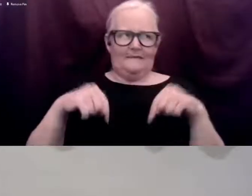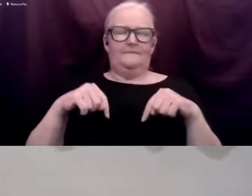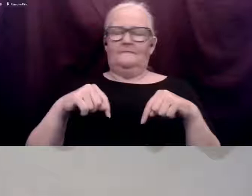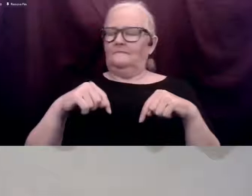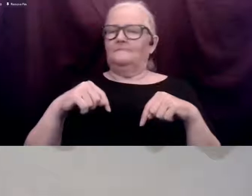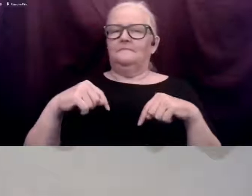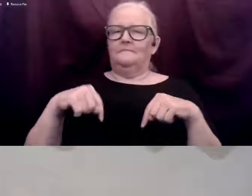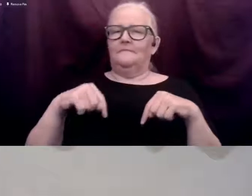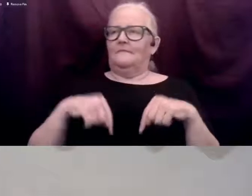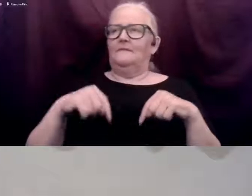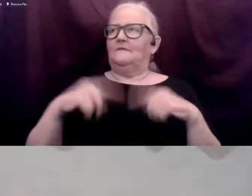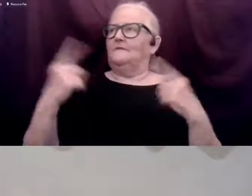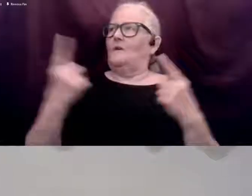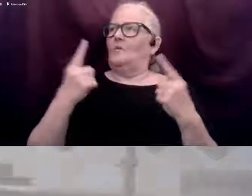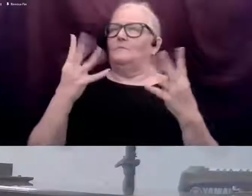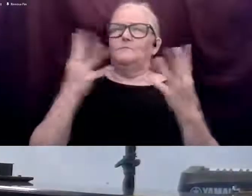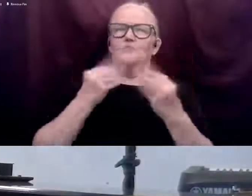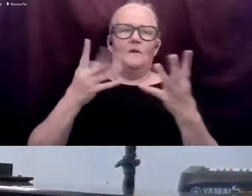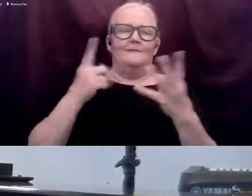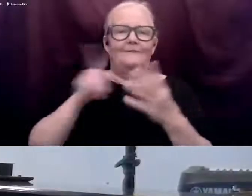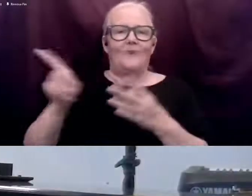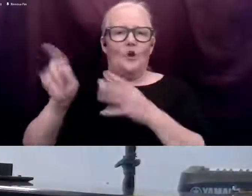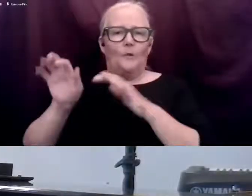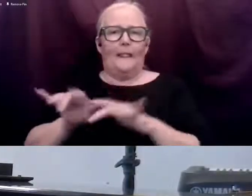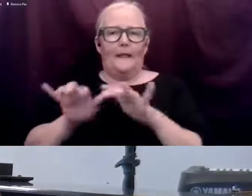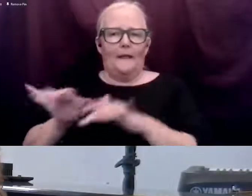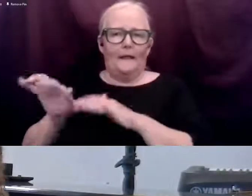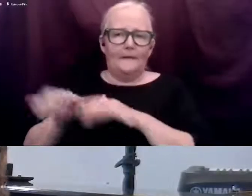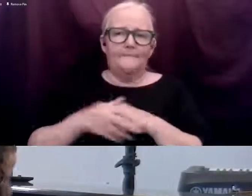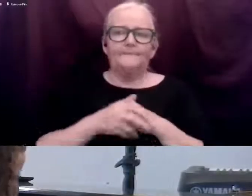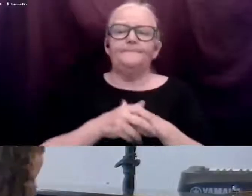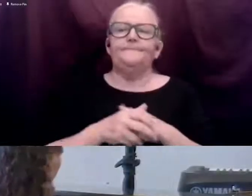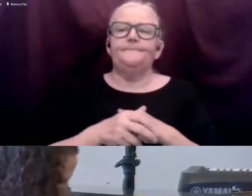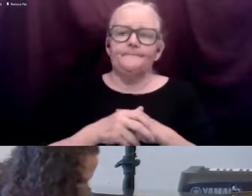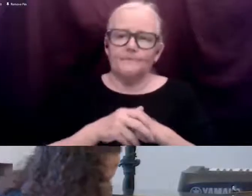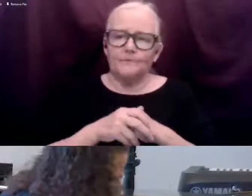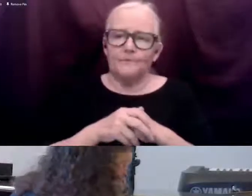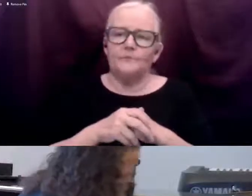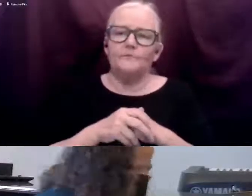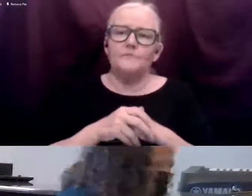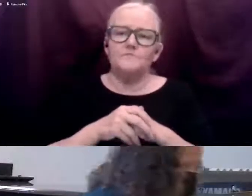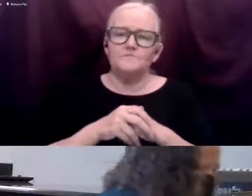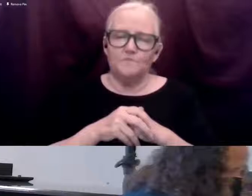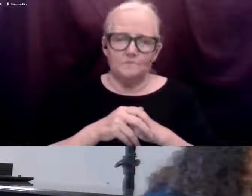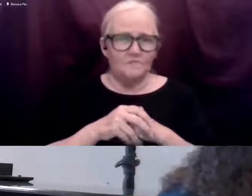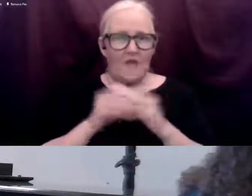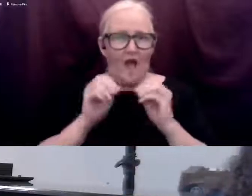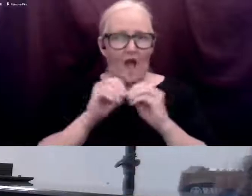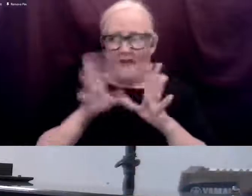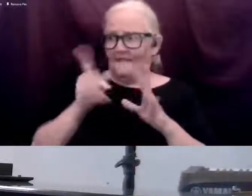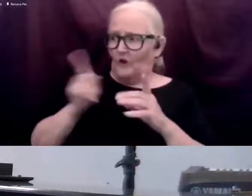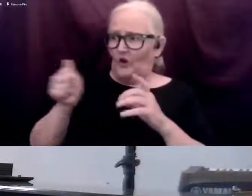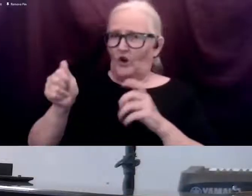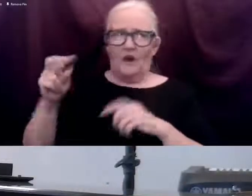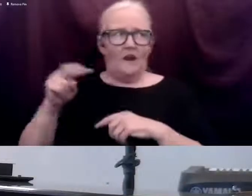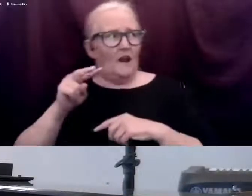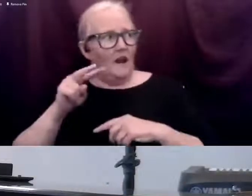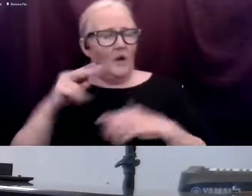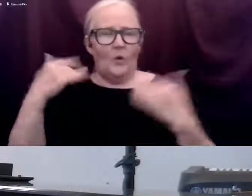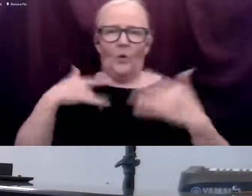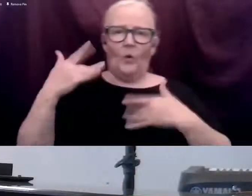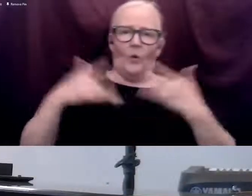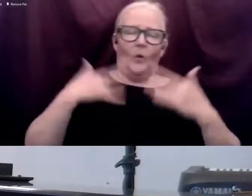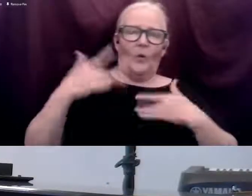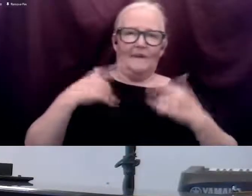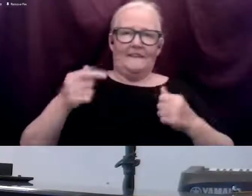in. It had to have been really exciting for her when she began the job, witnessing the glow of the natural light of the